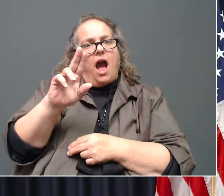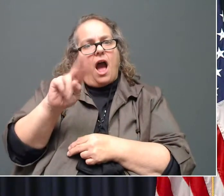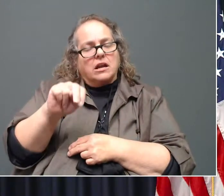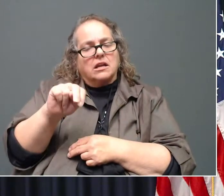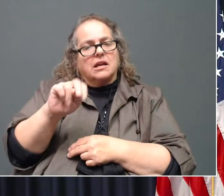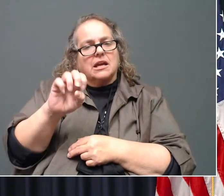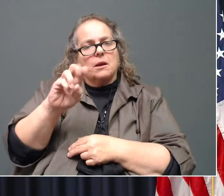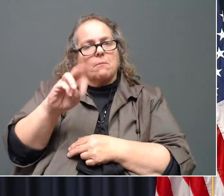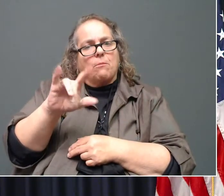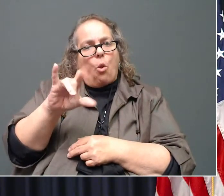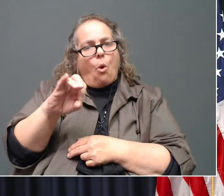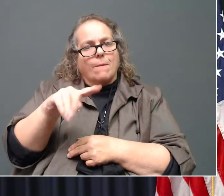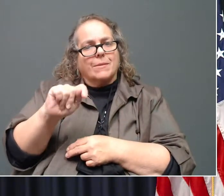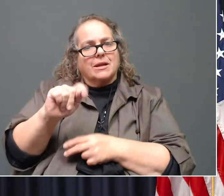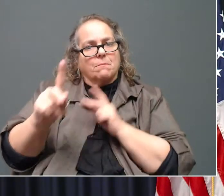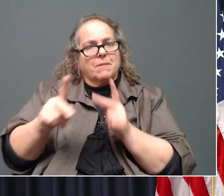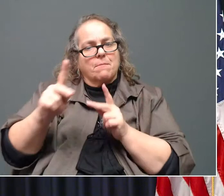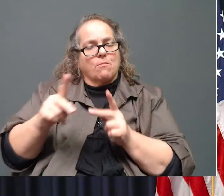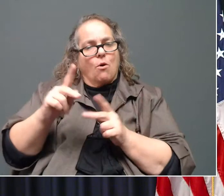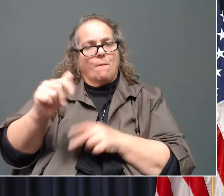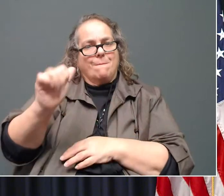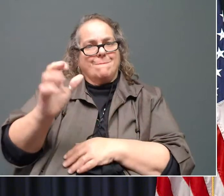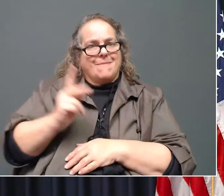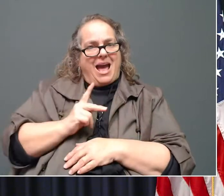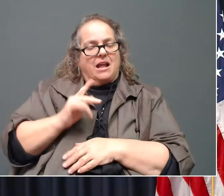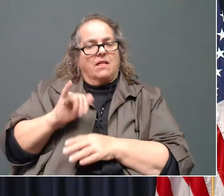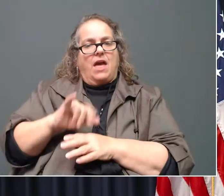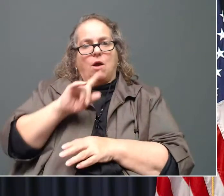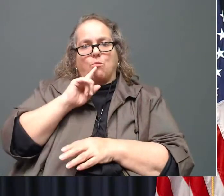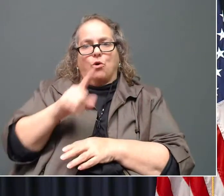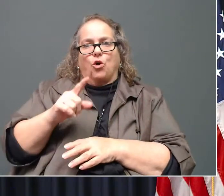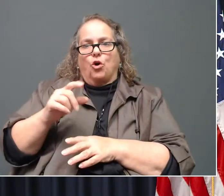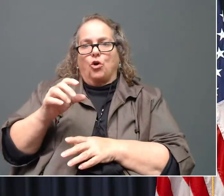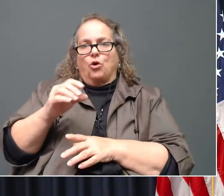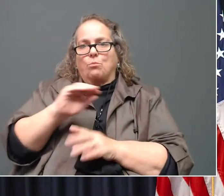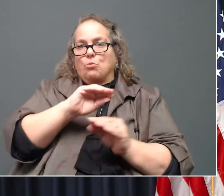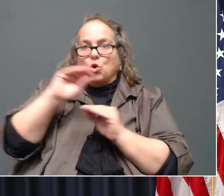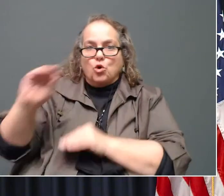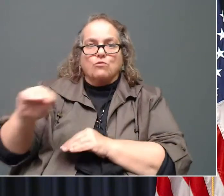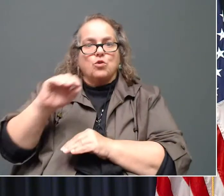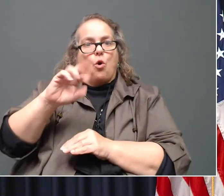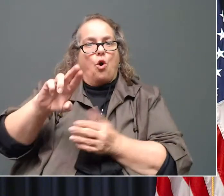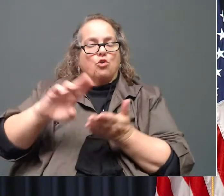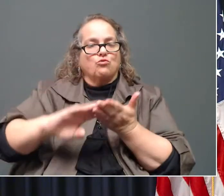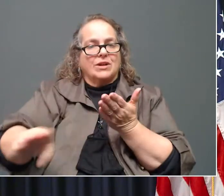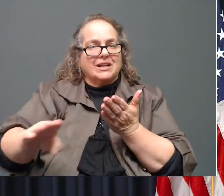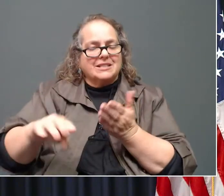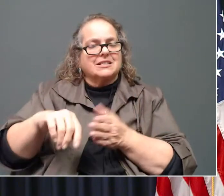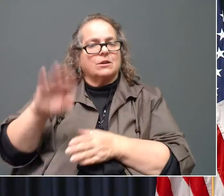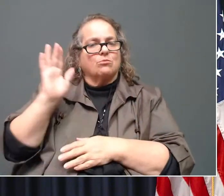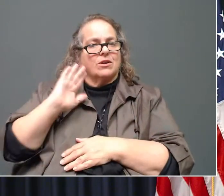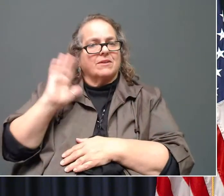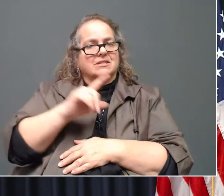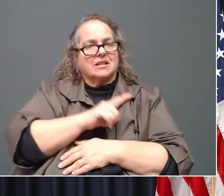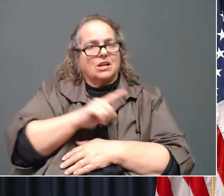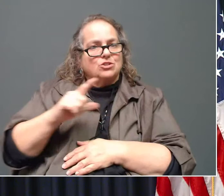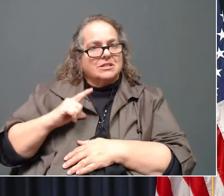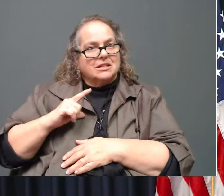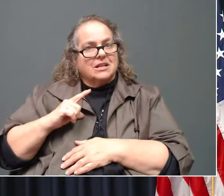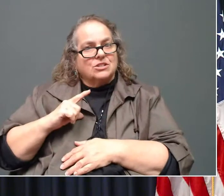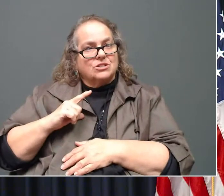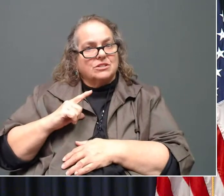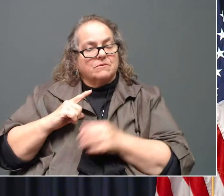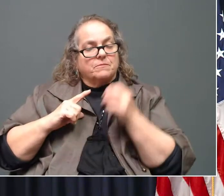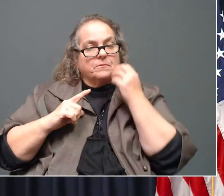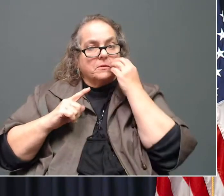and or released by previous administration and legislatures. Give us the what